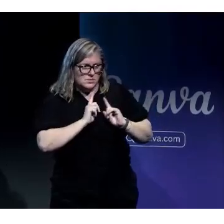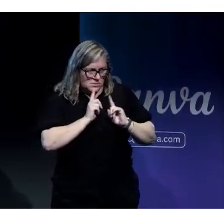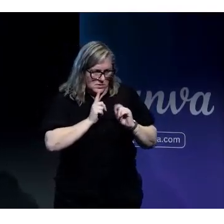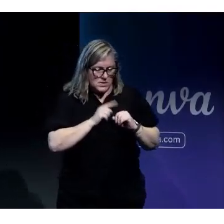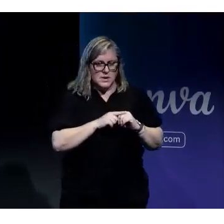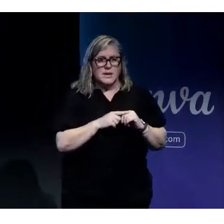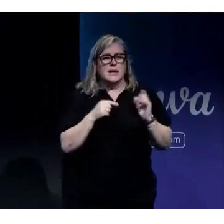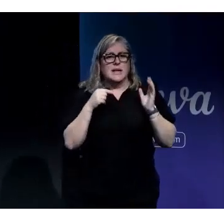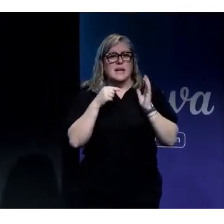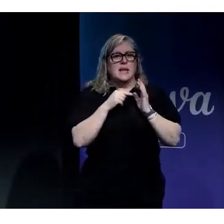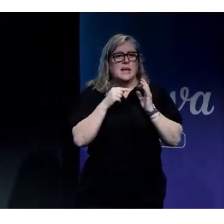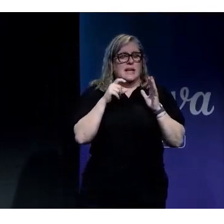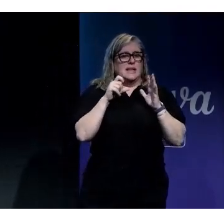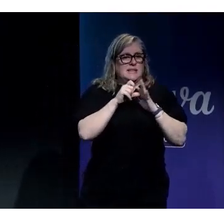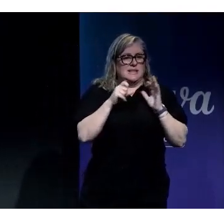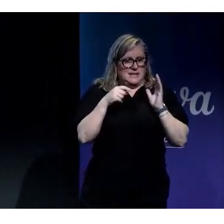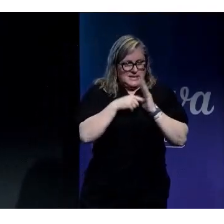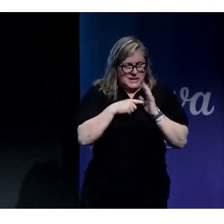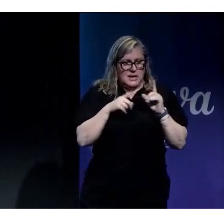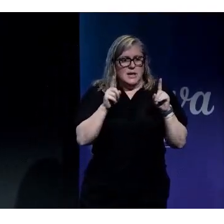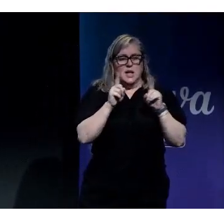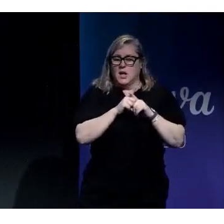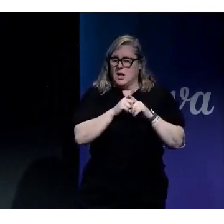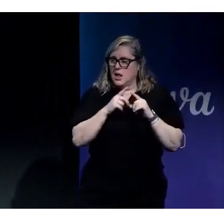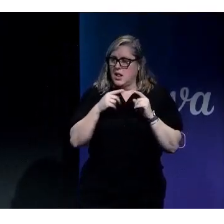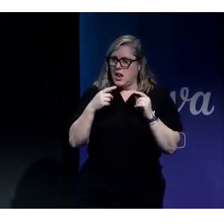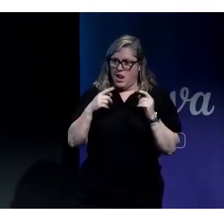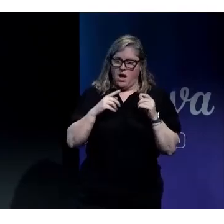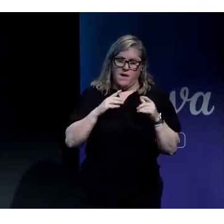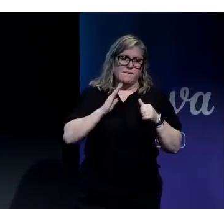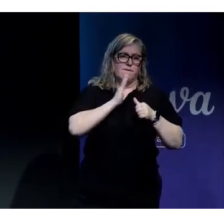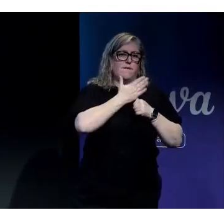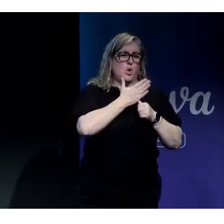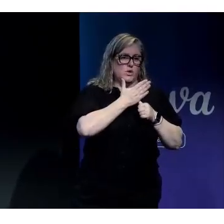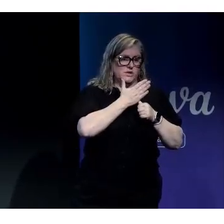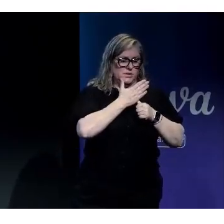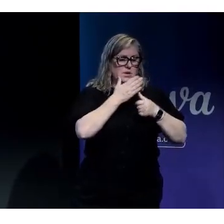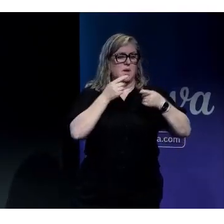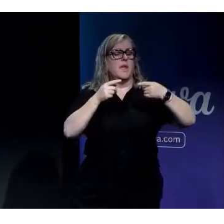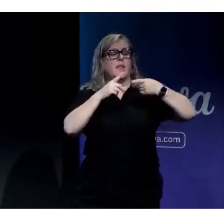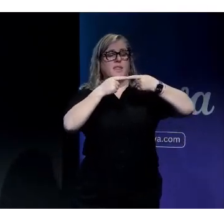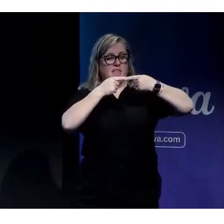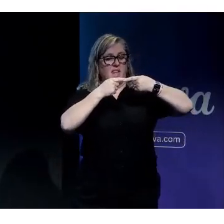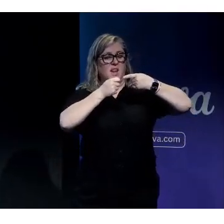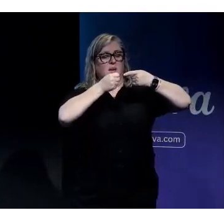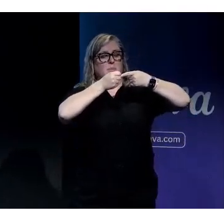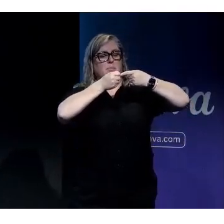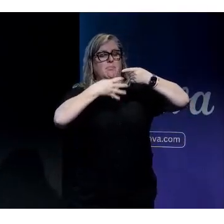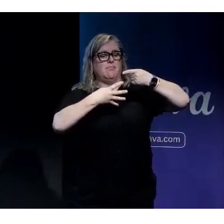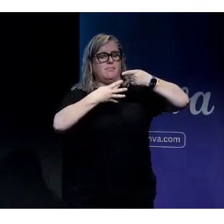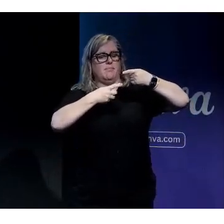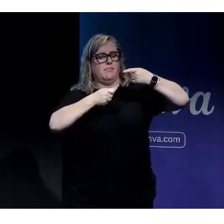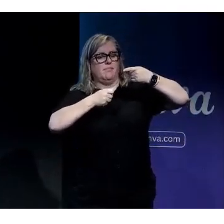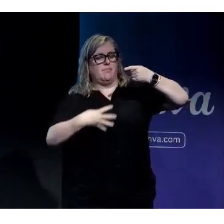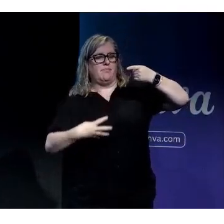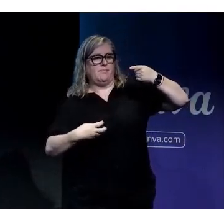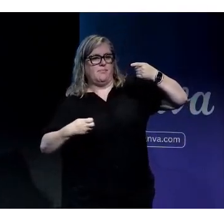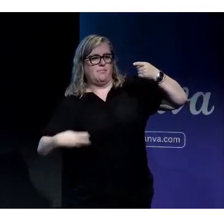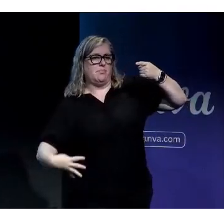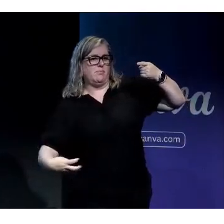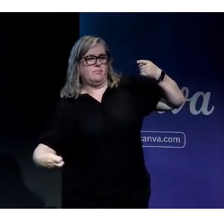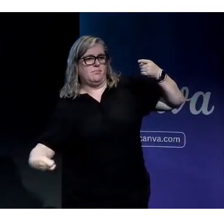desktop is our root tree node, and every app window creates a subtree, which contains the content and the controls shown by that